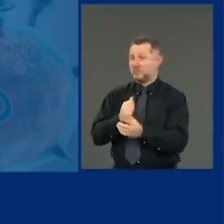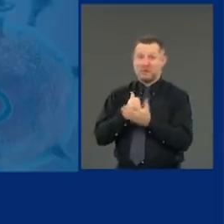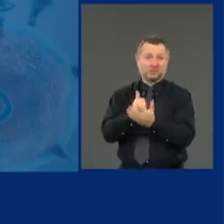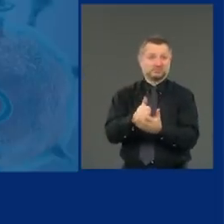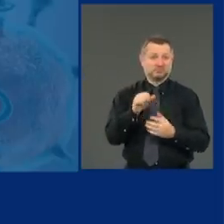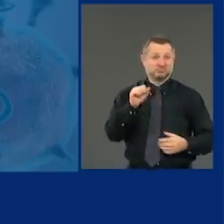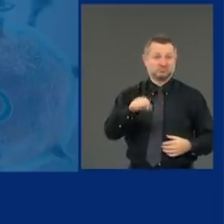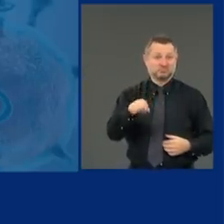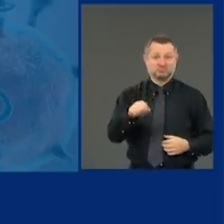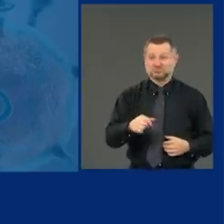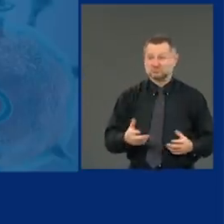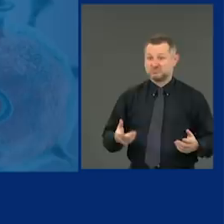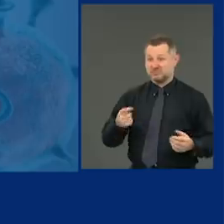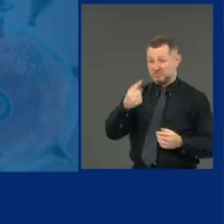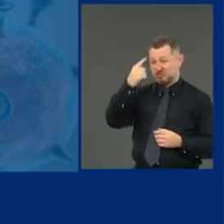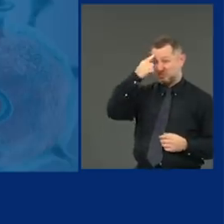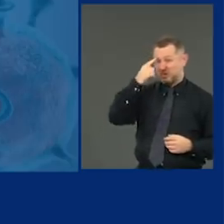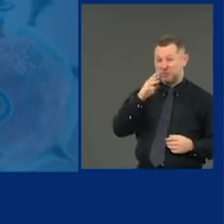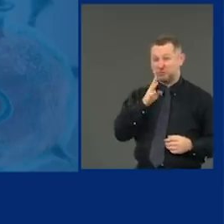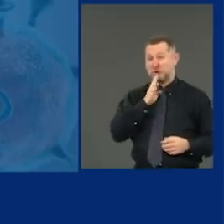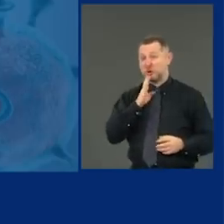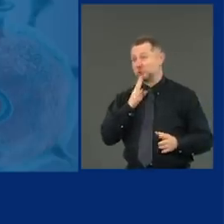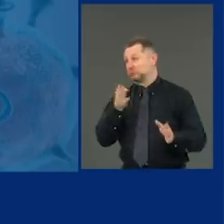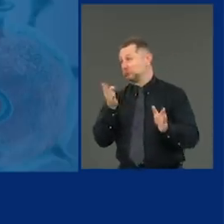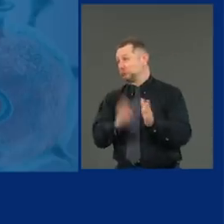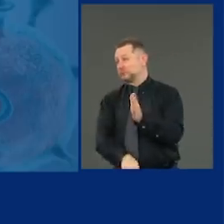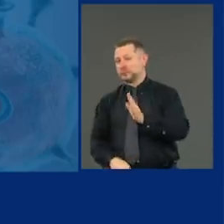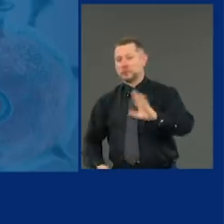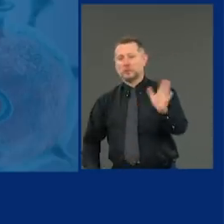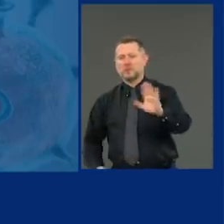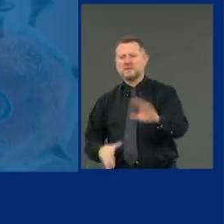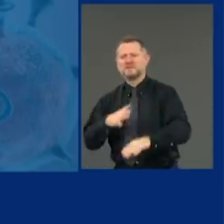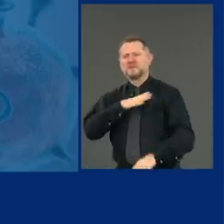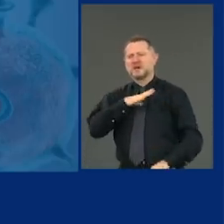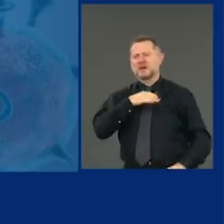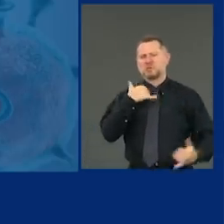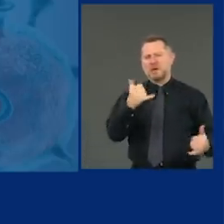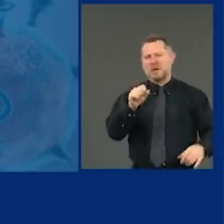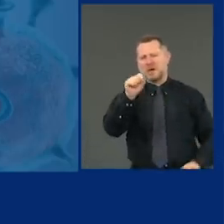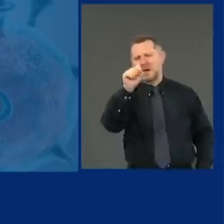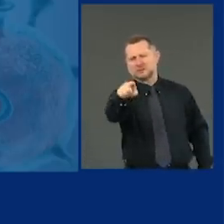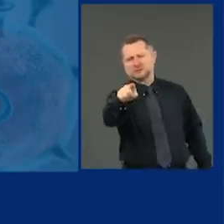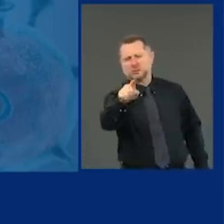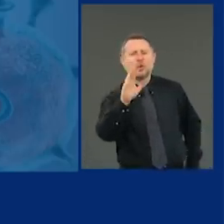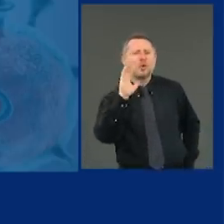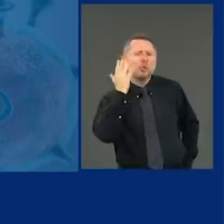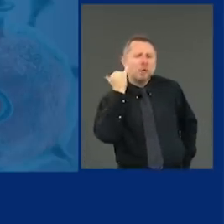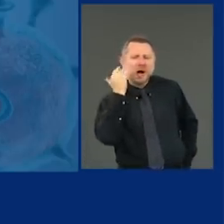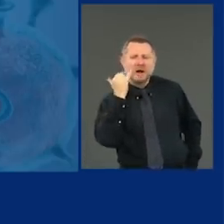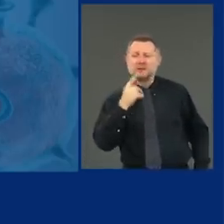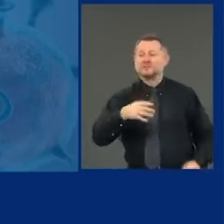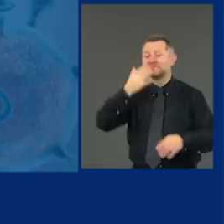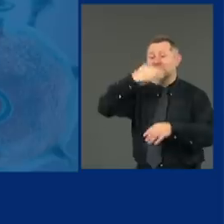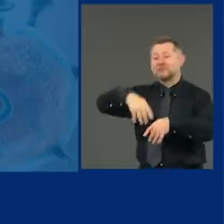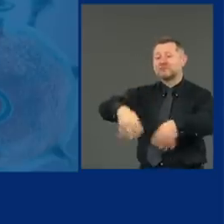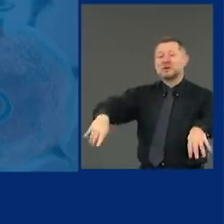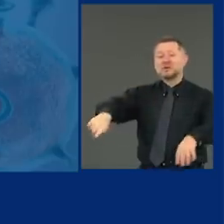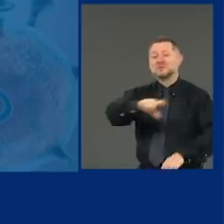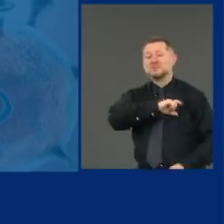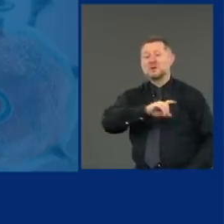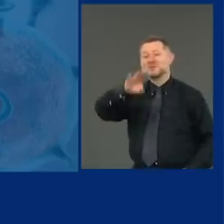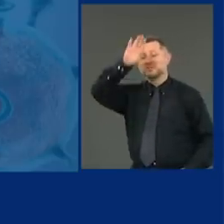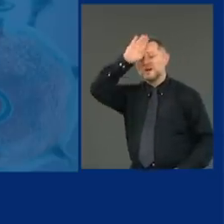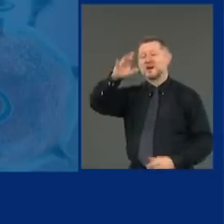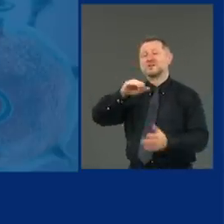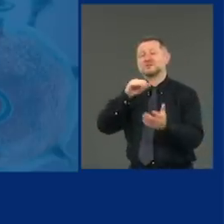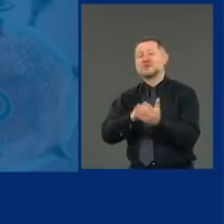that's all talk, answer for me why all the first responders have a lower infection rate than the general